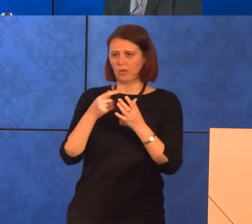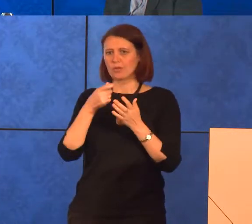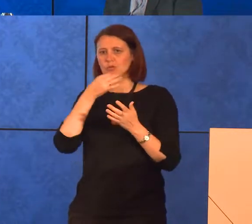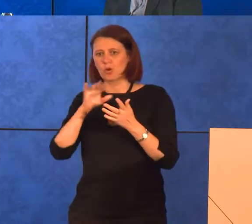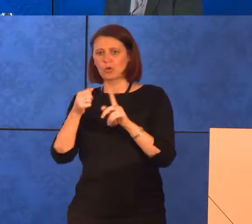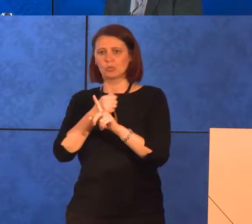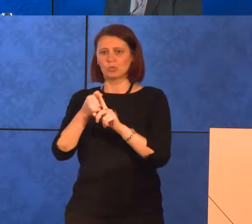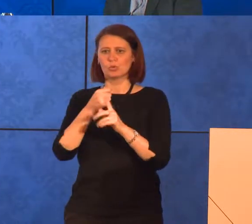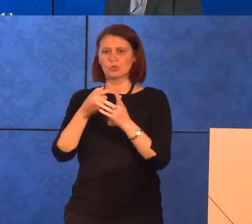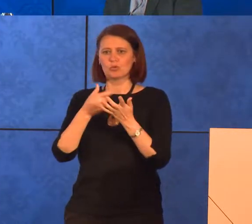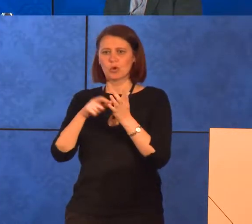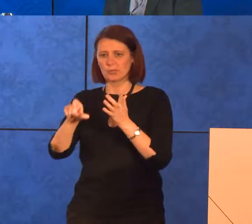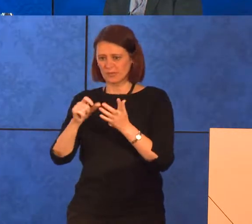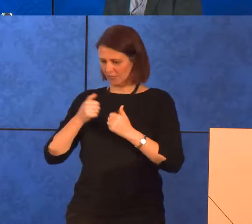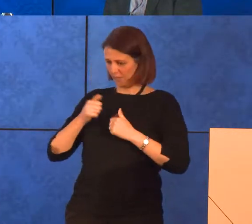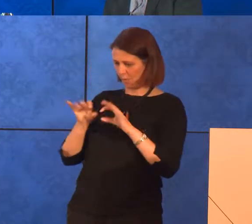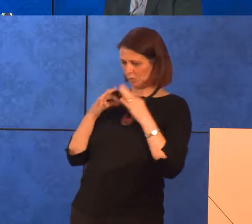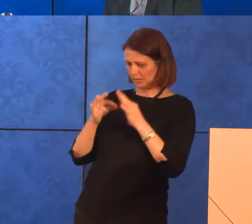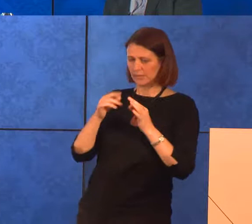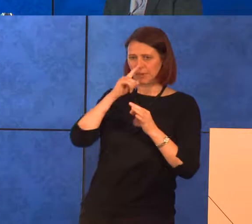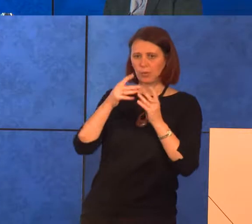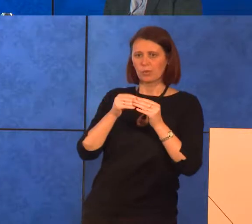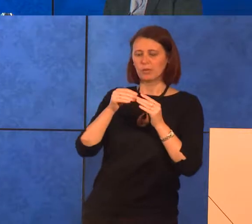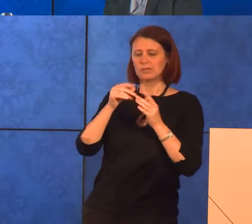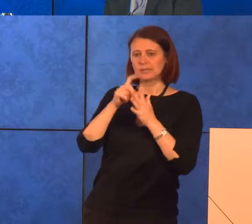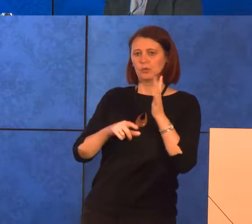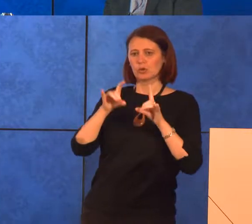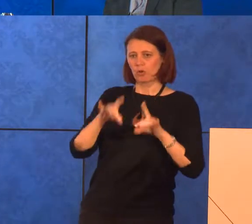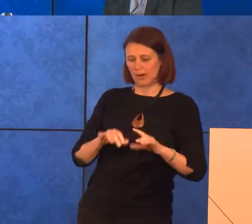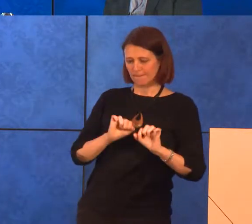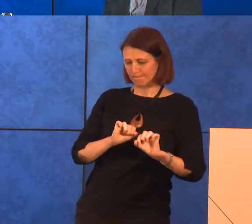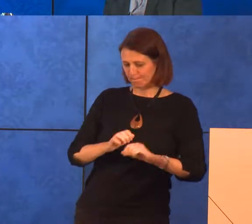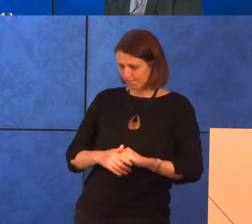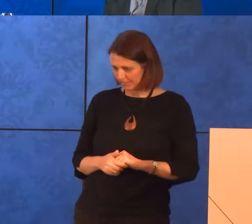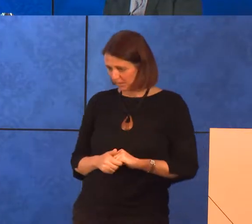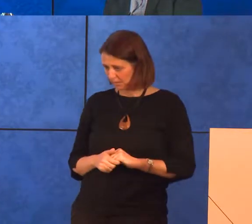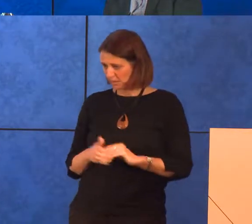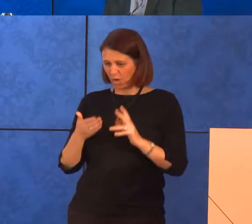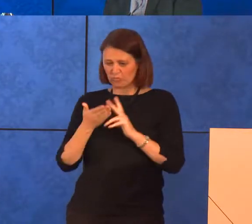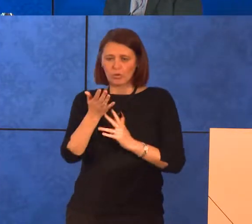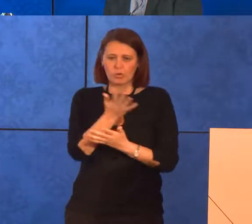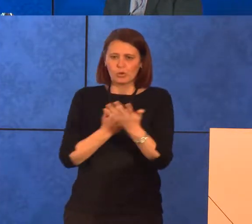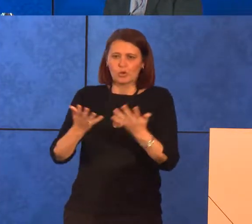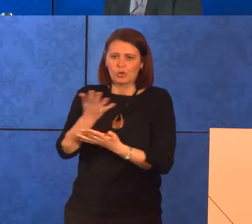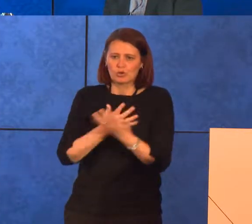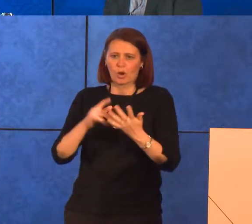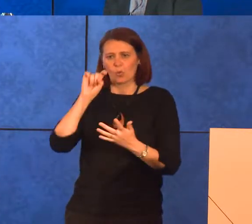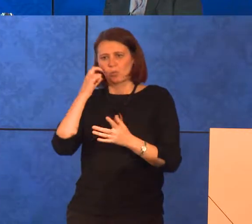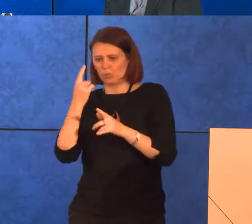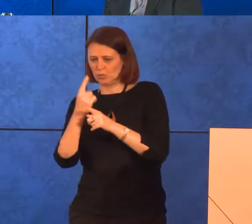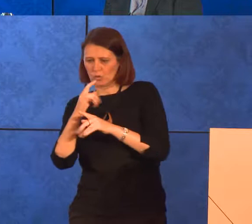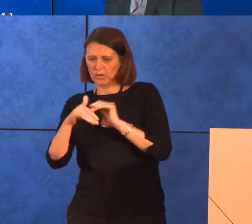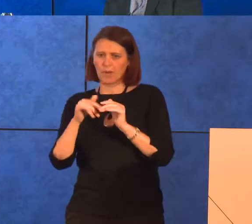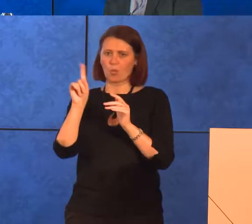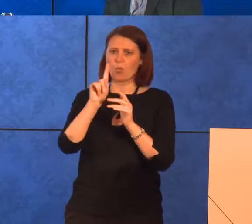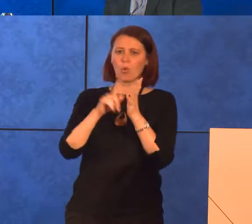my organisation's perspective, People with Disability Australia. And I know that at some point during this chat we're going to talk a little bit about kind of what the lessons are that